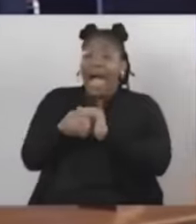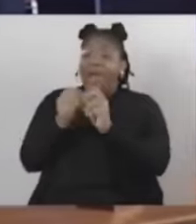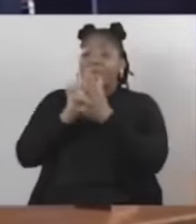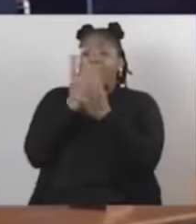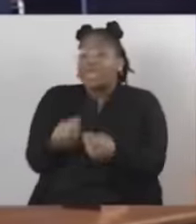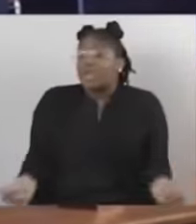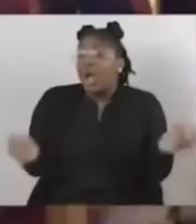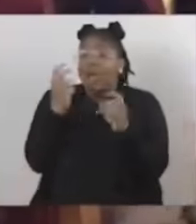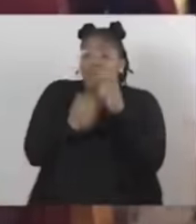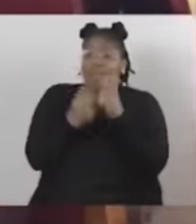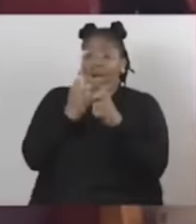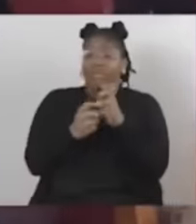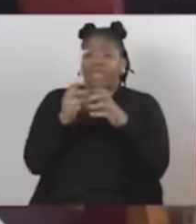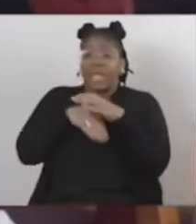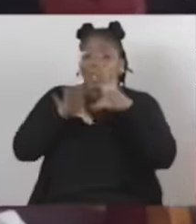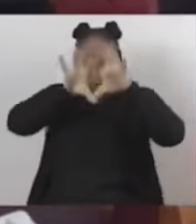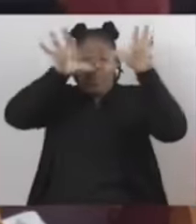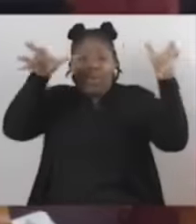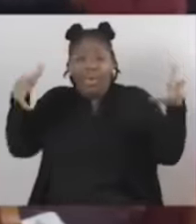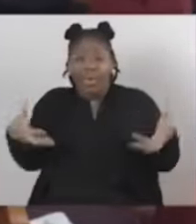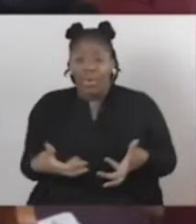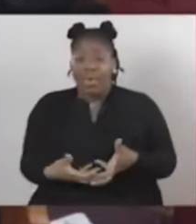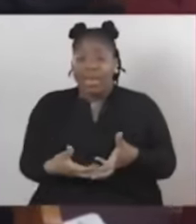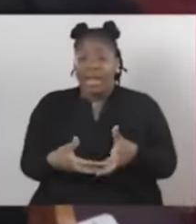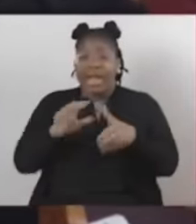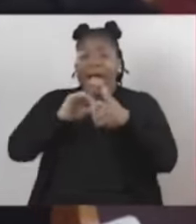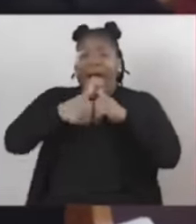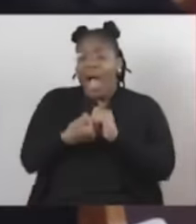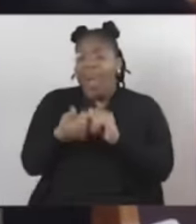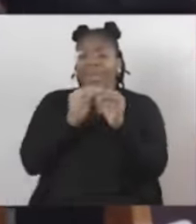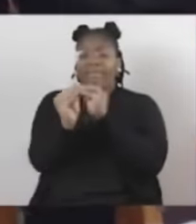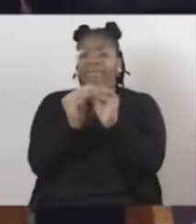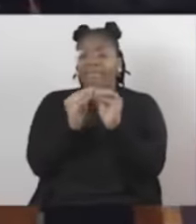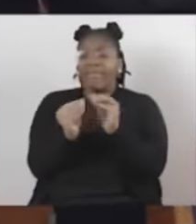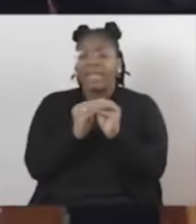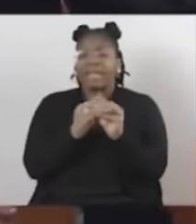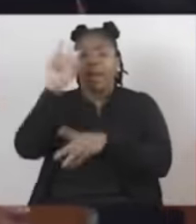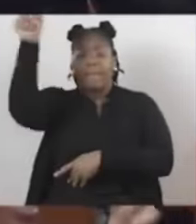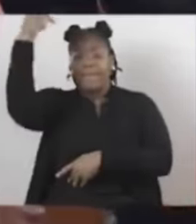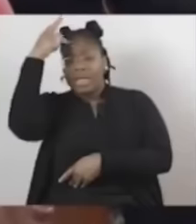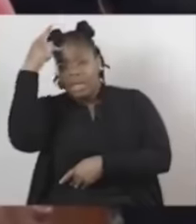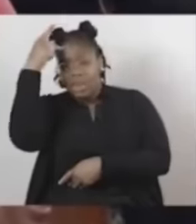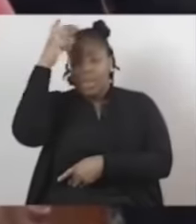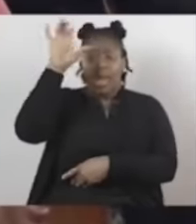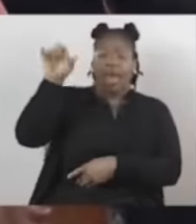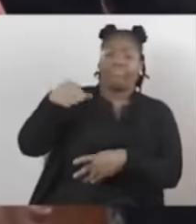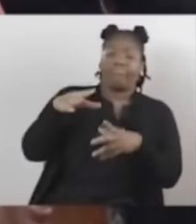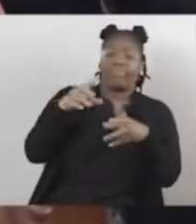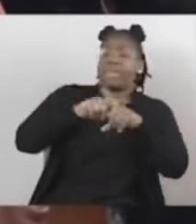in Baltimore and end this cycle of African-American men being killed senselessly? But while we